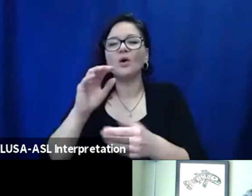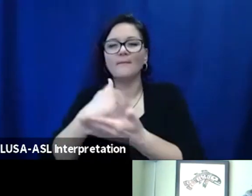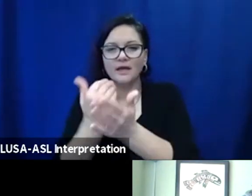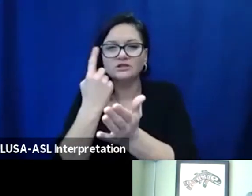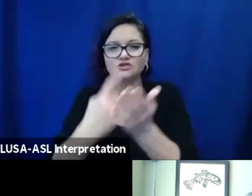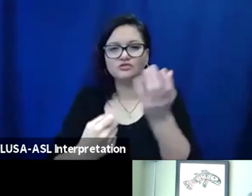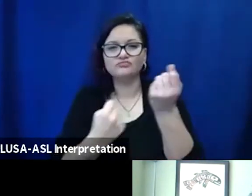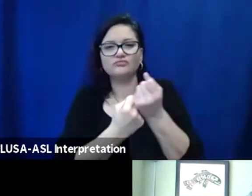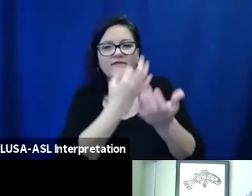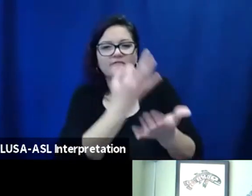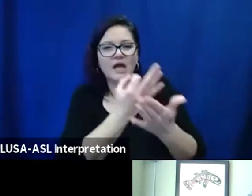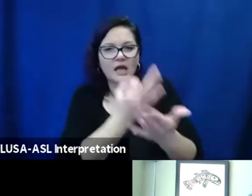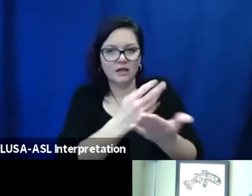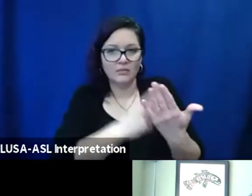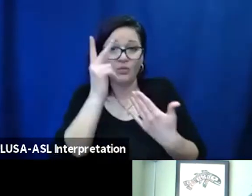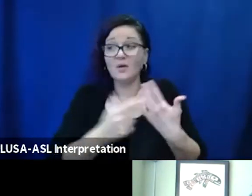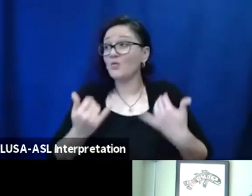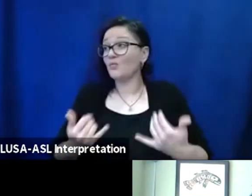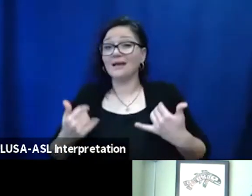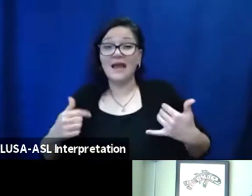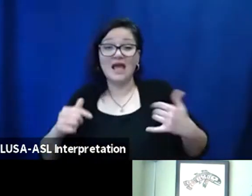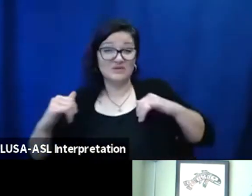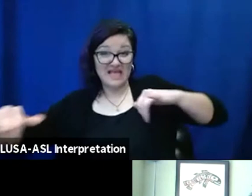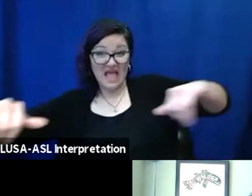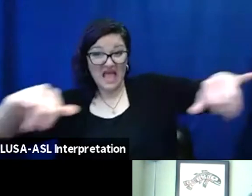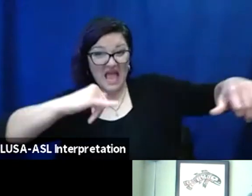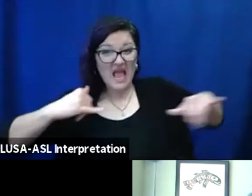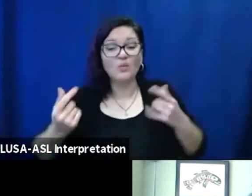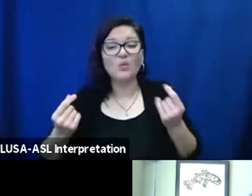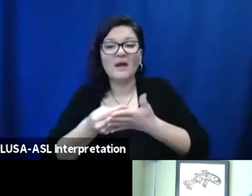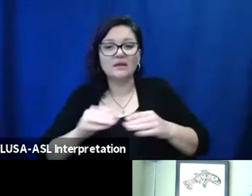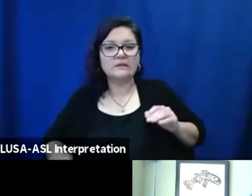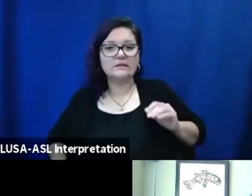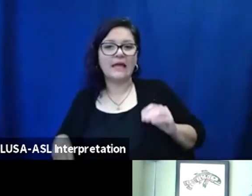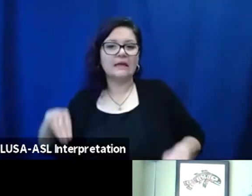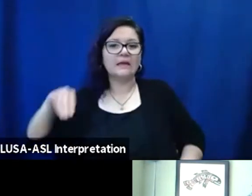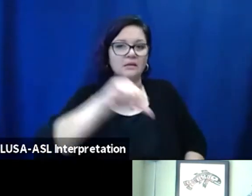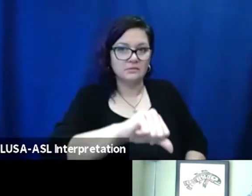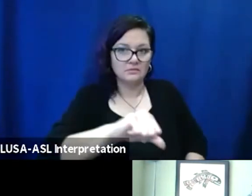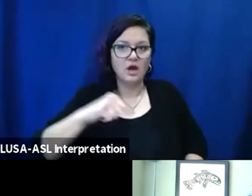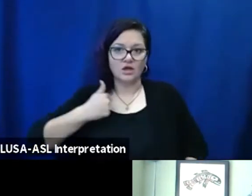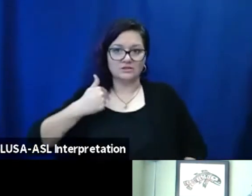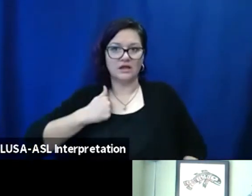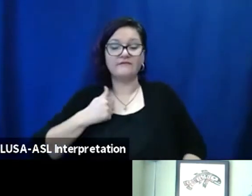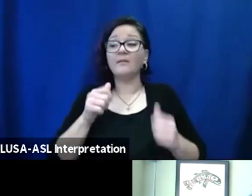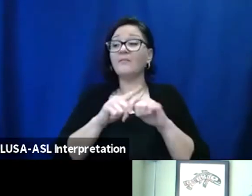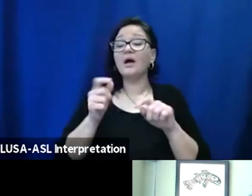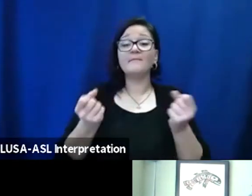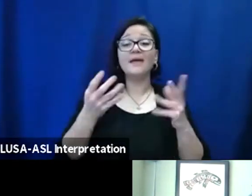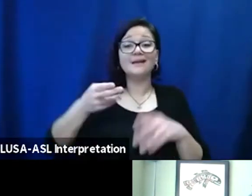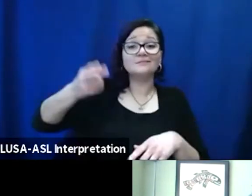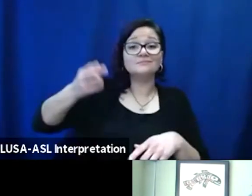Right now, we're doing it out of our own pockets, like everybody else. But with many of our legacy programs at the